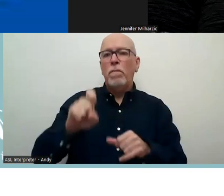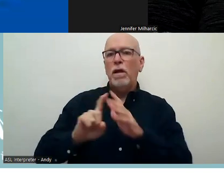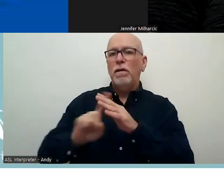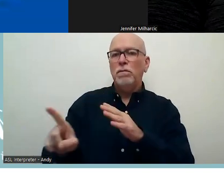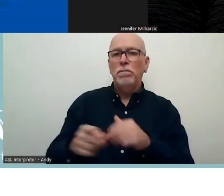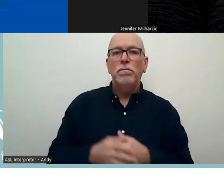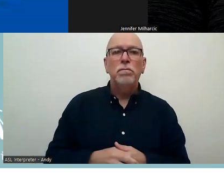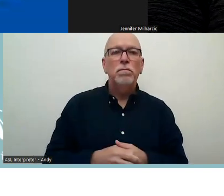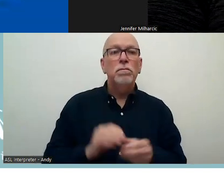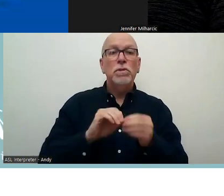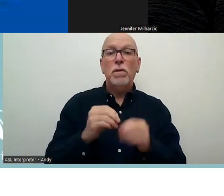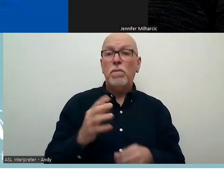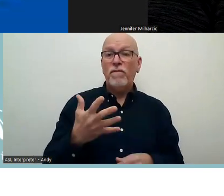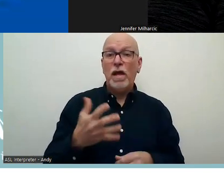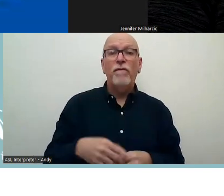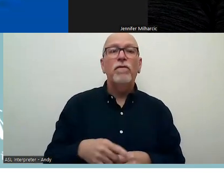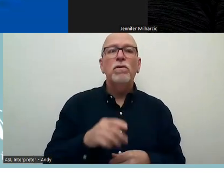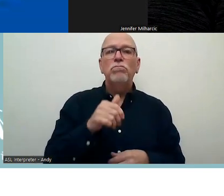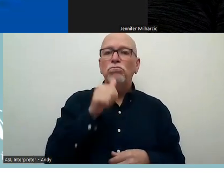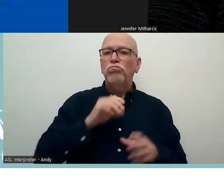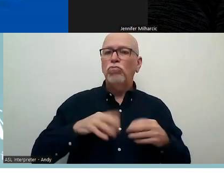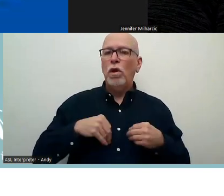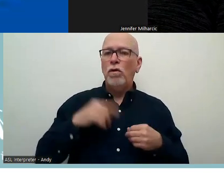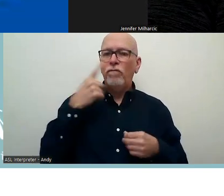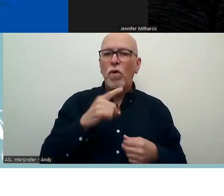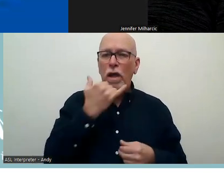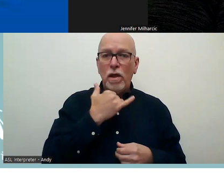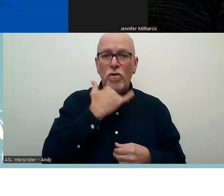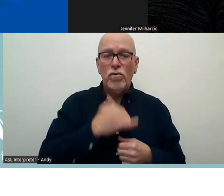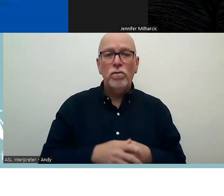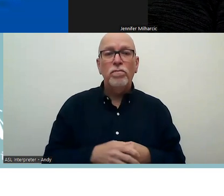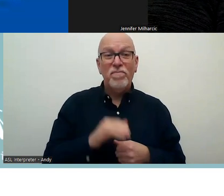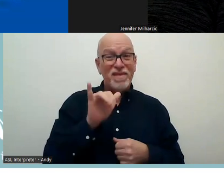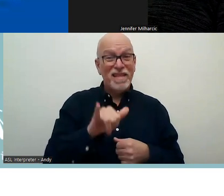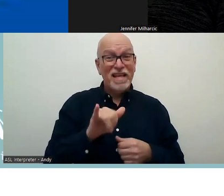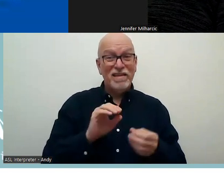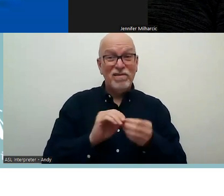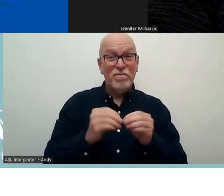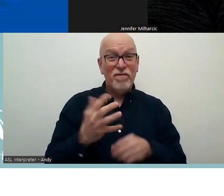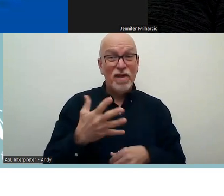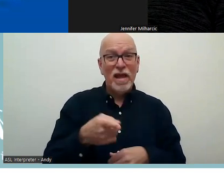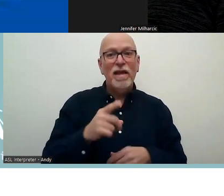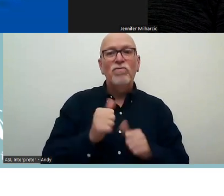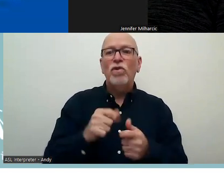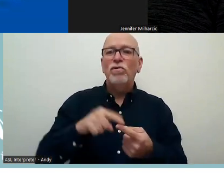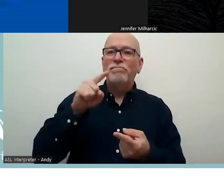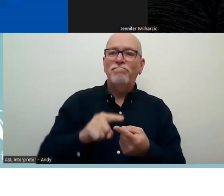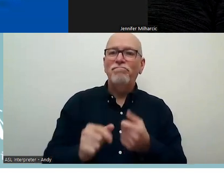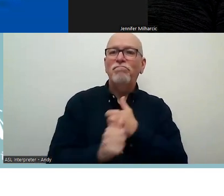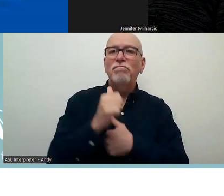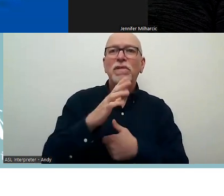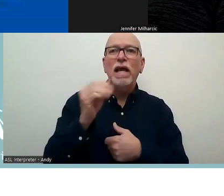principle 5. tolerance for error this principle strives to minimize hazards and the adverse